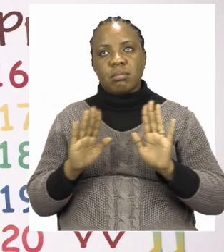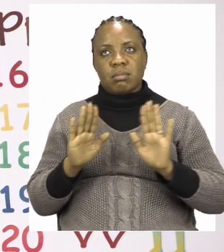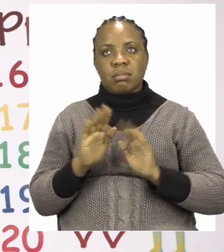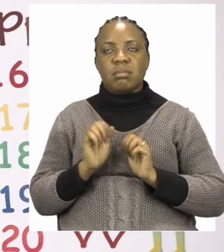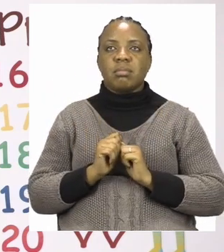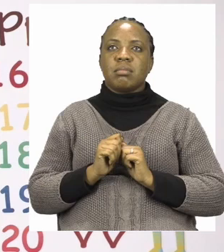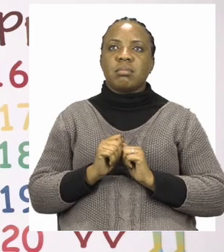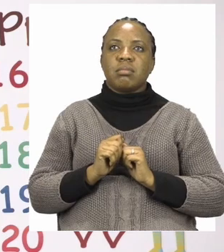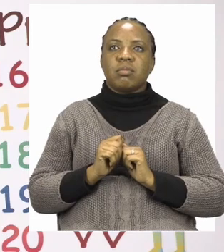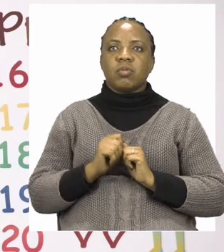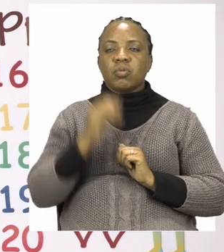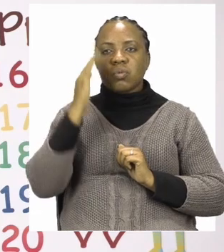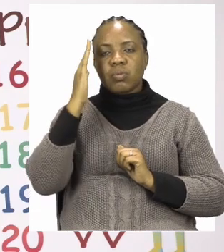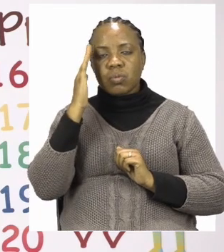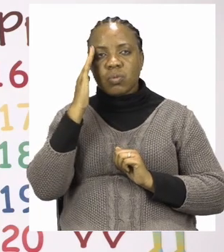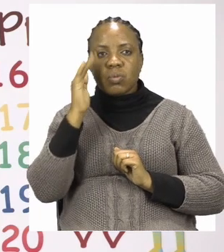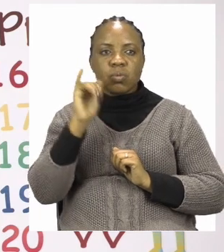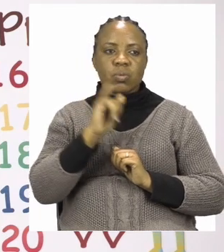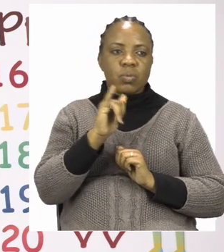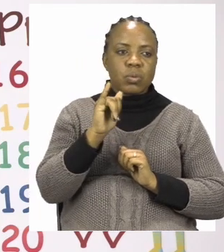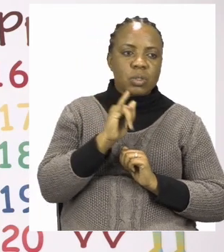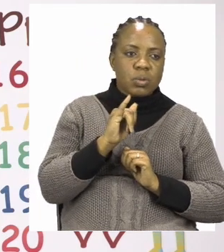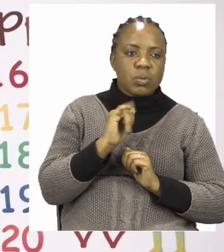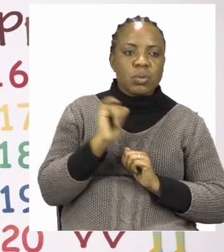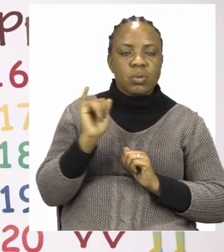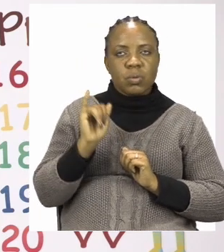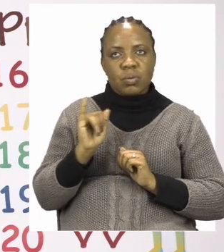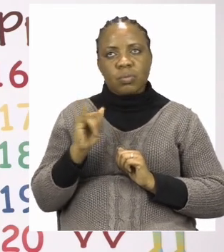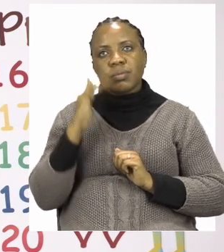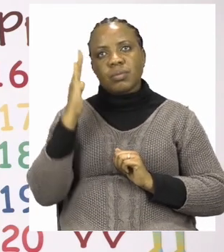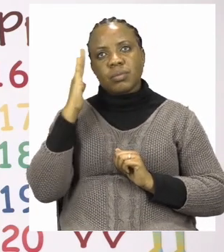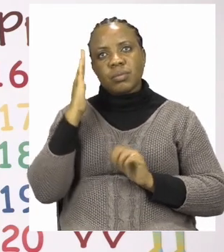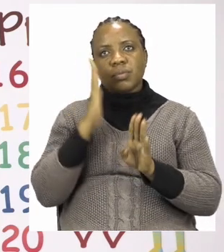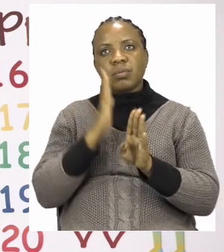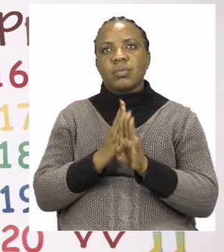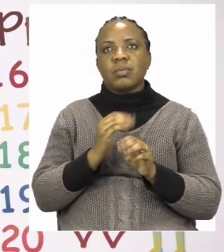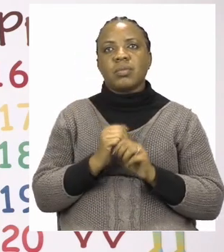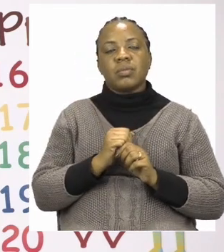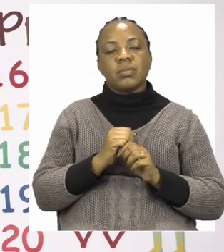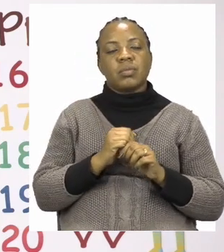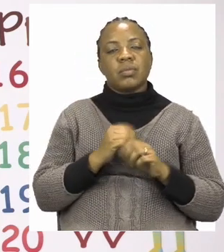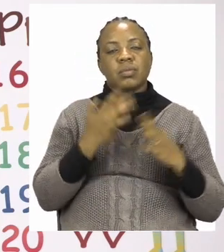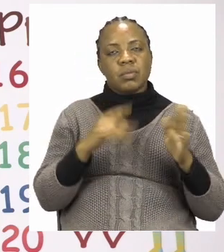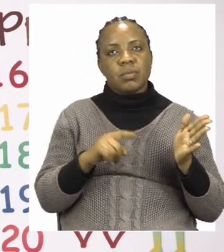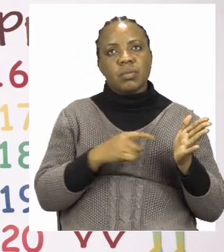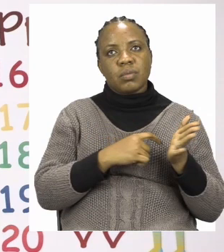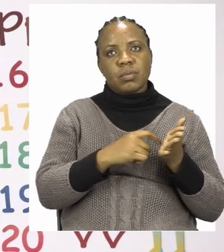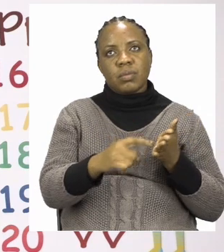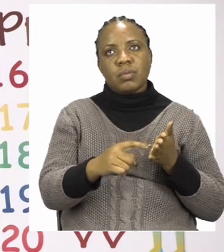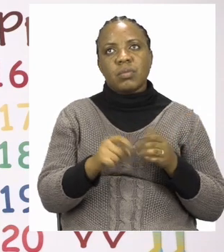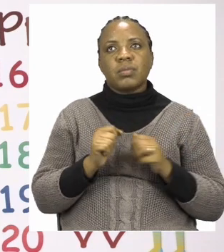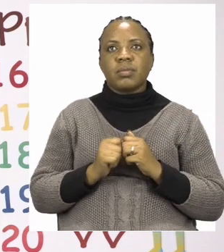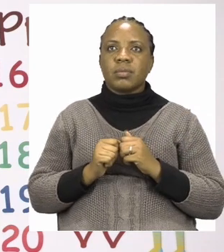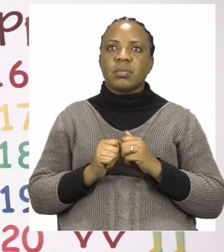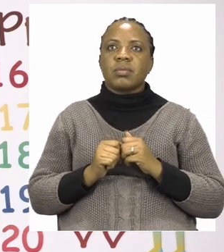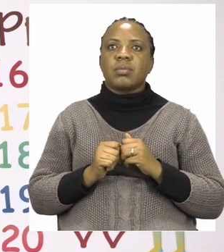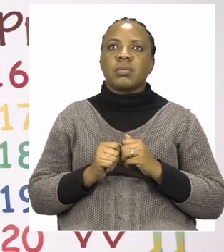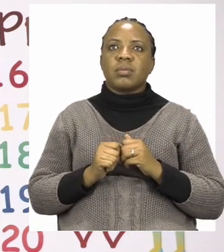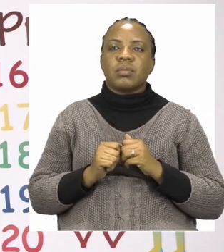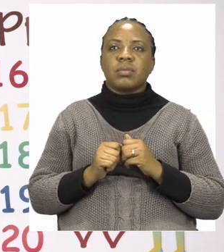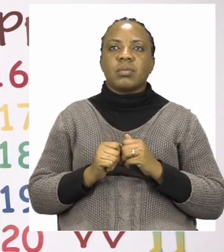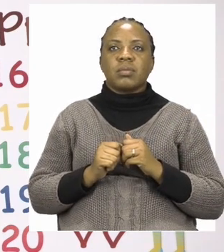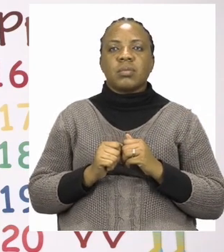letter being used for another word. When you're done, please cross it out. Now we're going to look for the